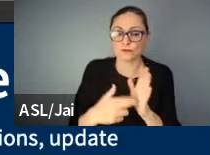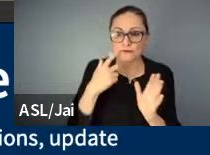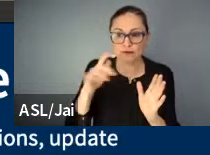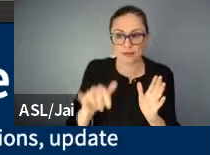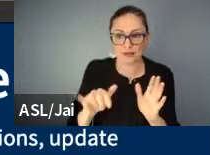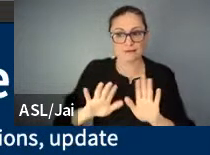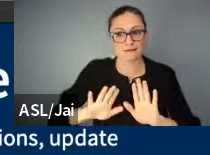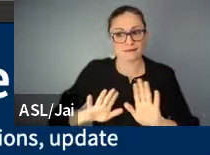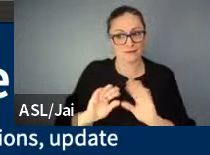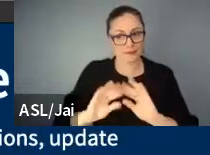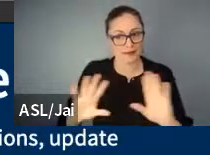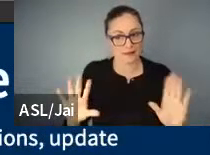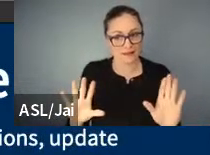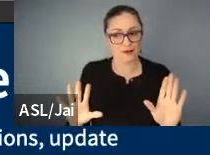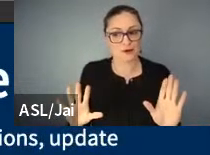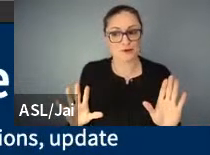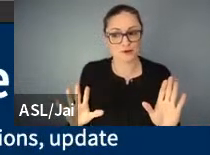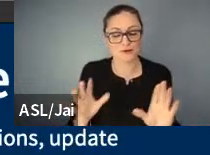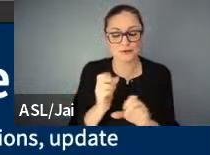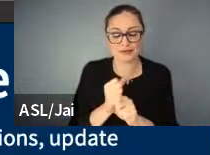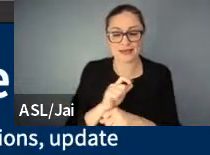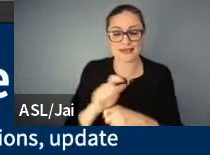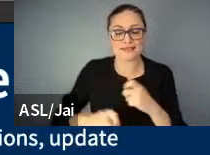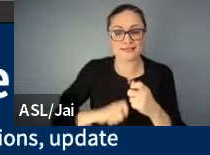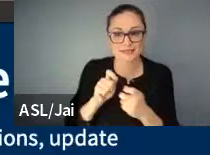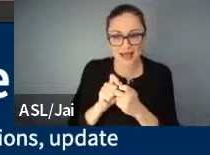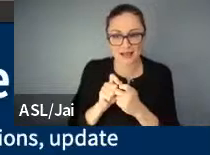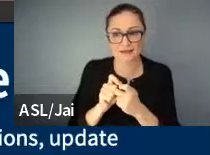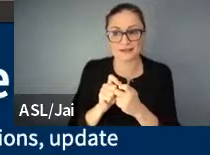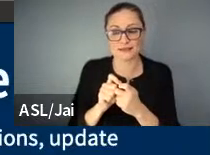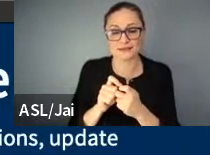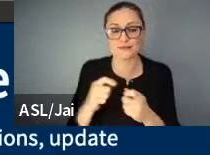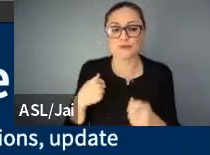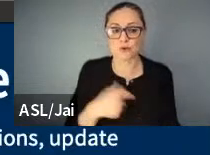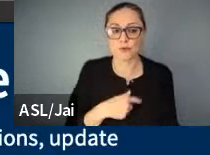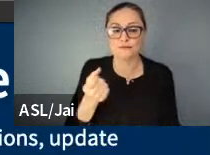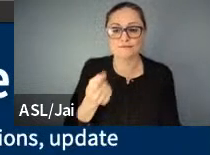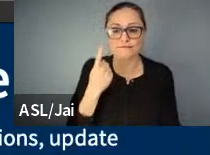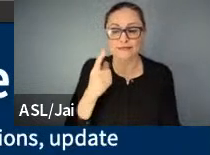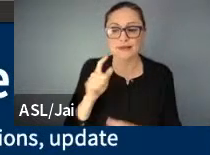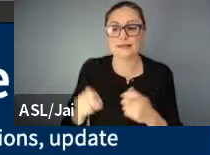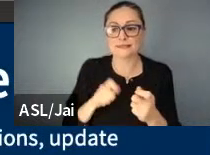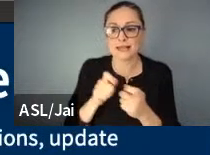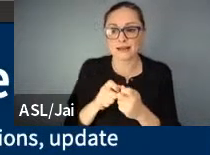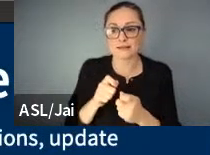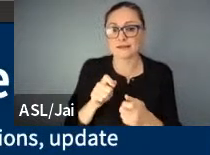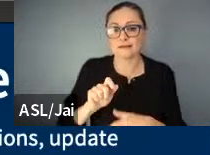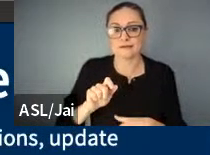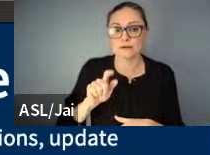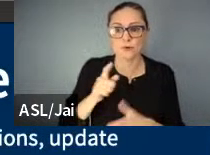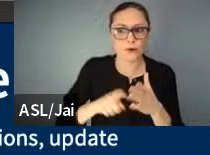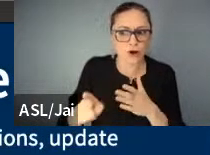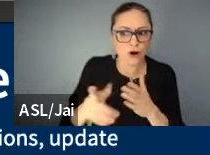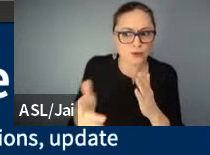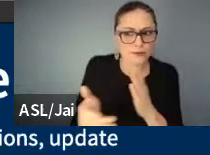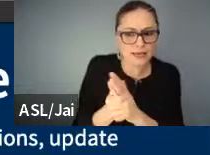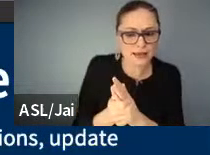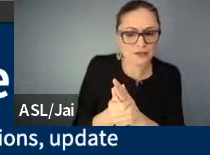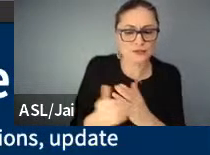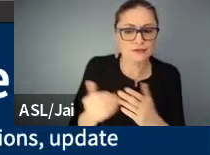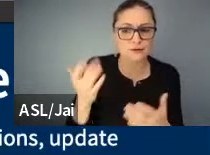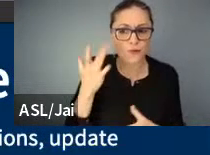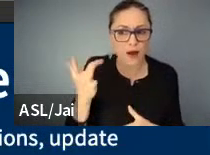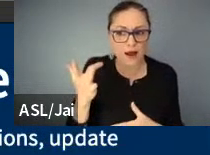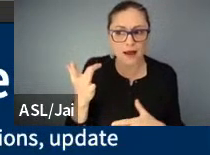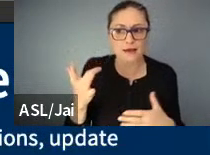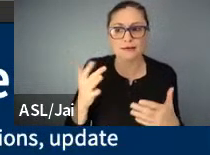make sure that we get exactly, we understand exactly what you're attaching and why, and